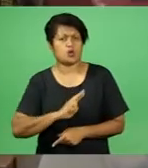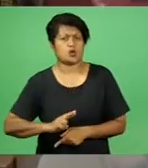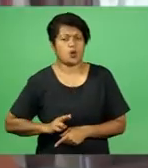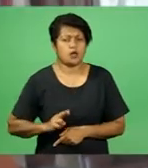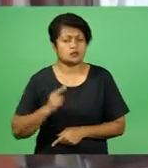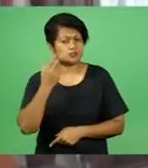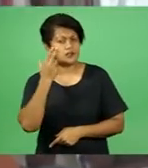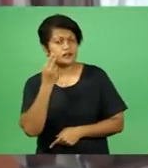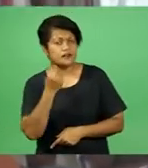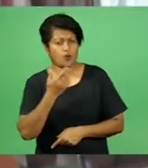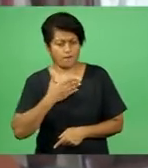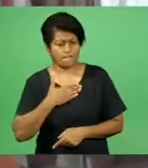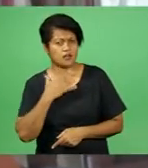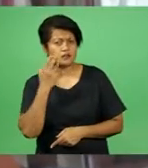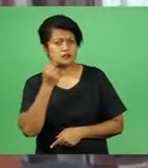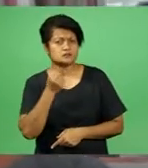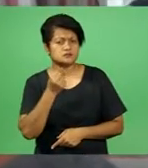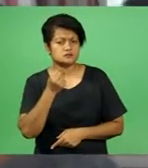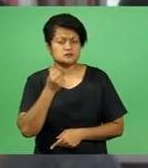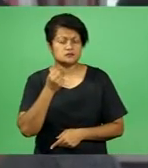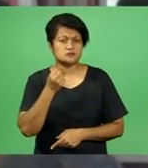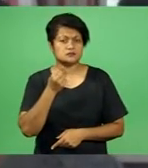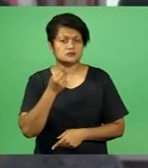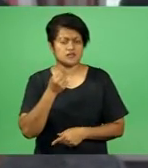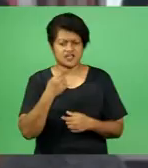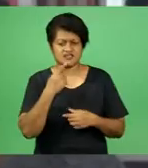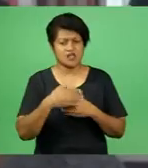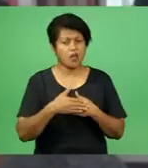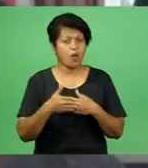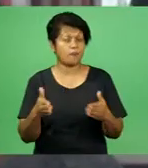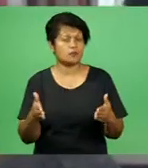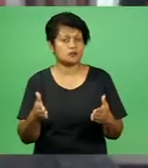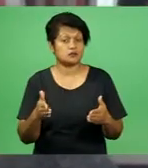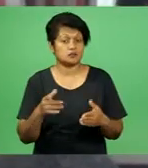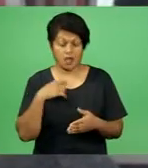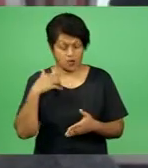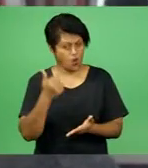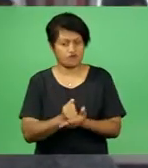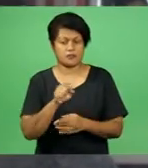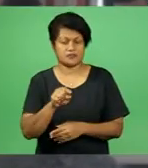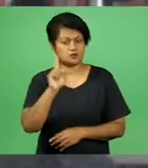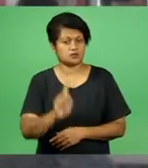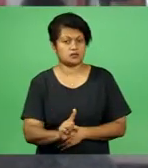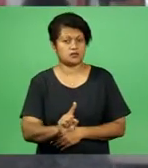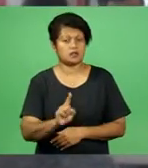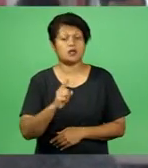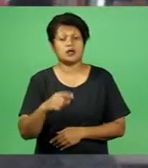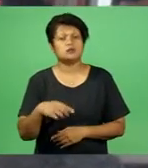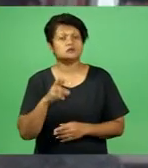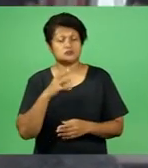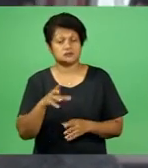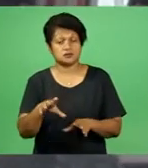name to state that the recruitment is still open. I can confirm that today that recruitment is still